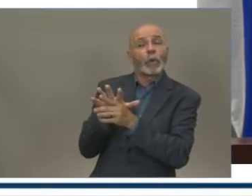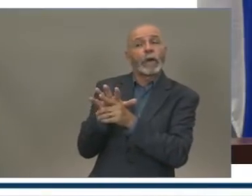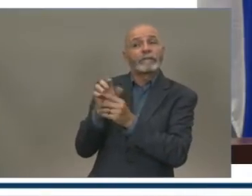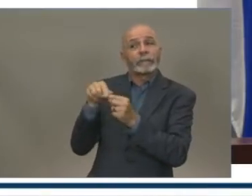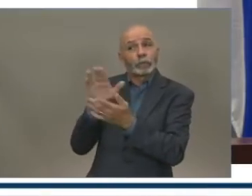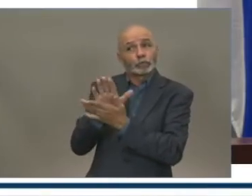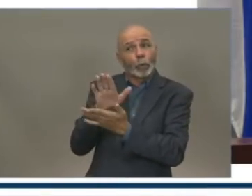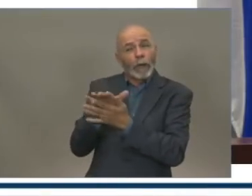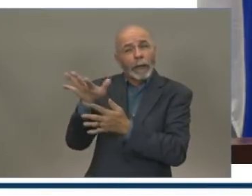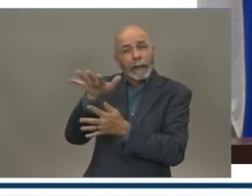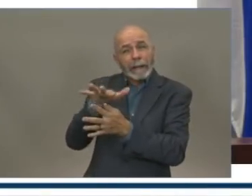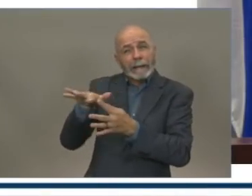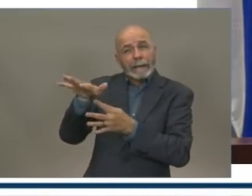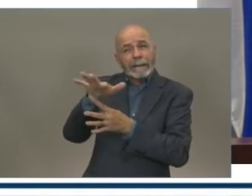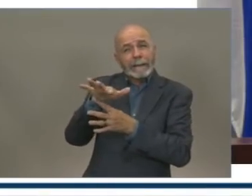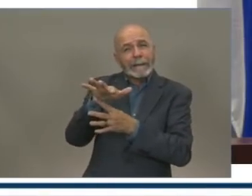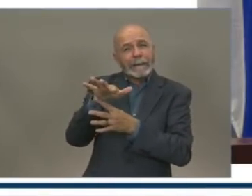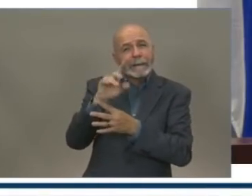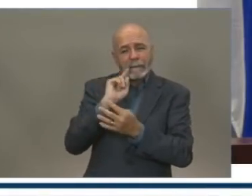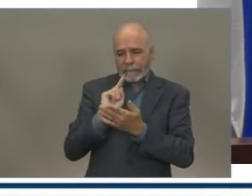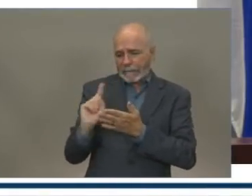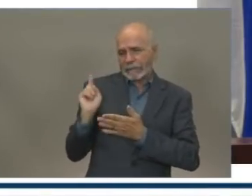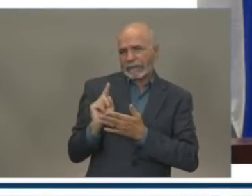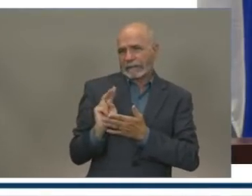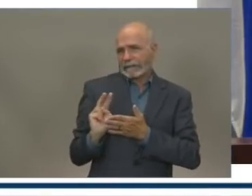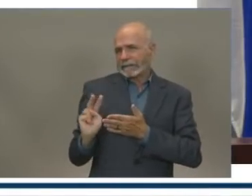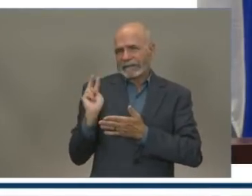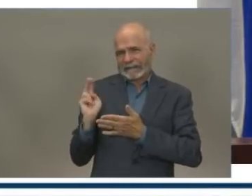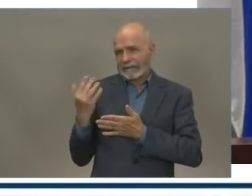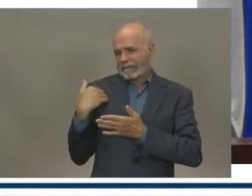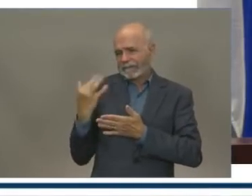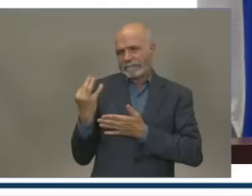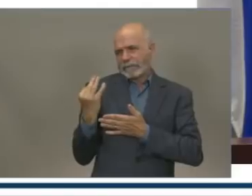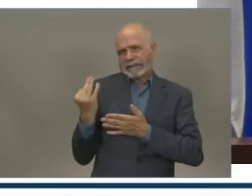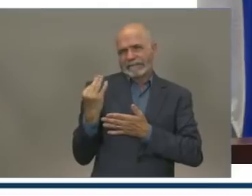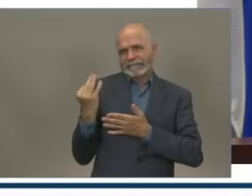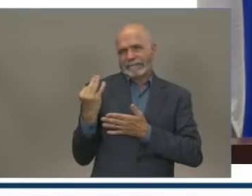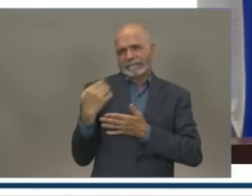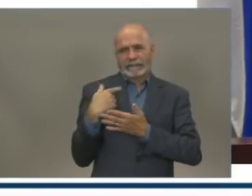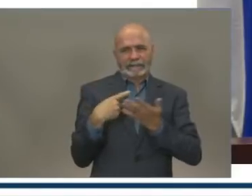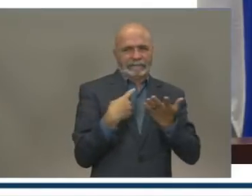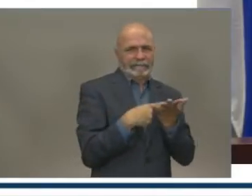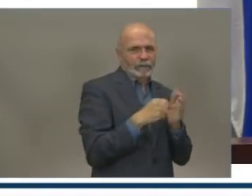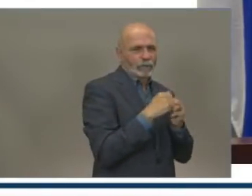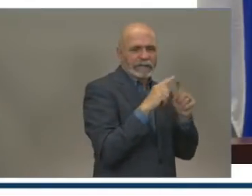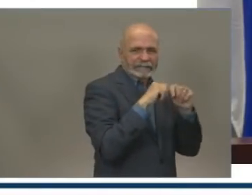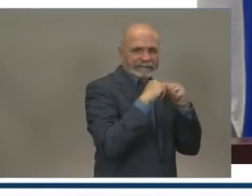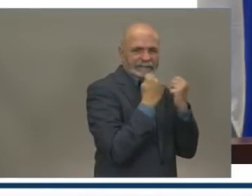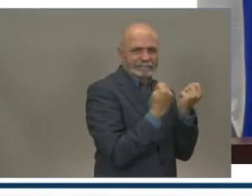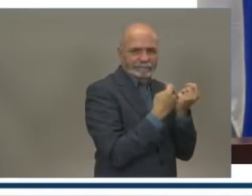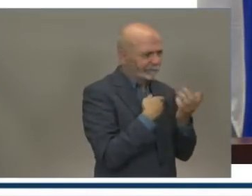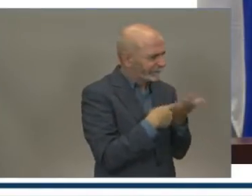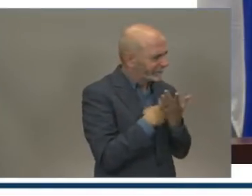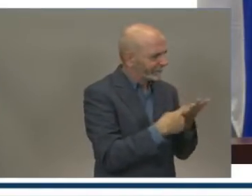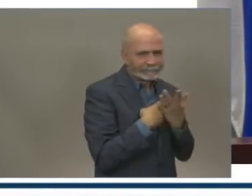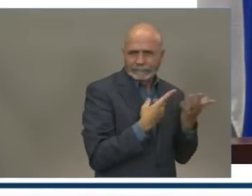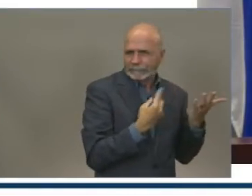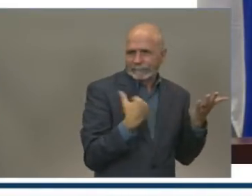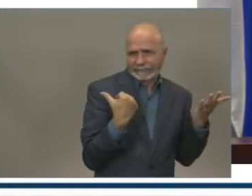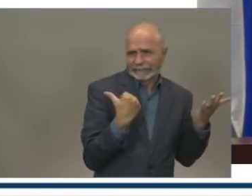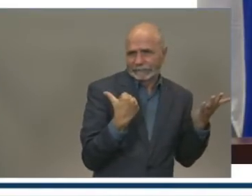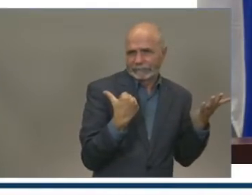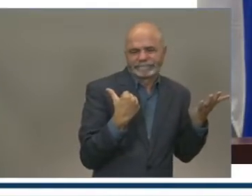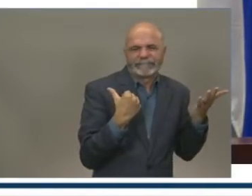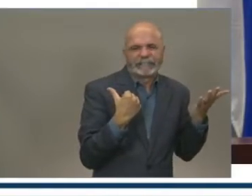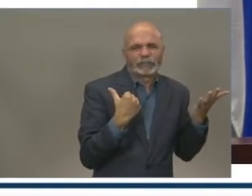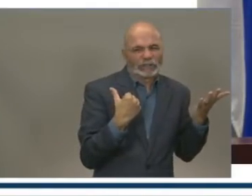these late last week, Thursday, Friday, and I had conversations with my medical officer of health team end of day Friday, and their recommendation was not